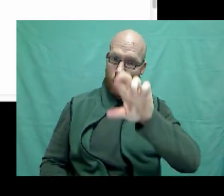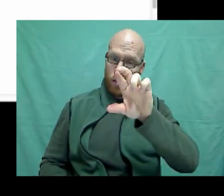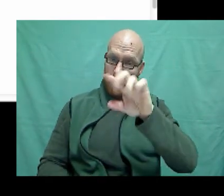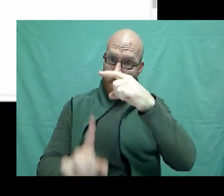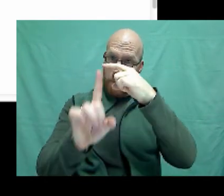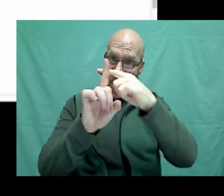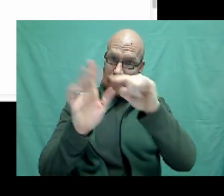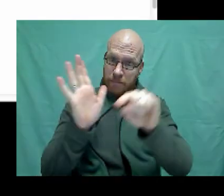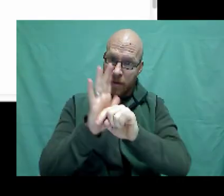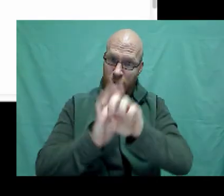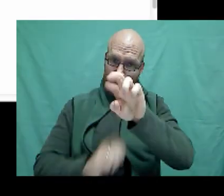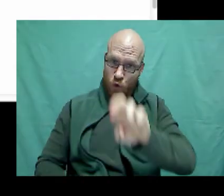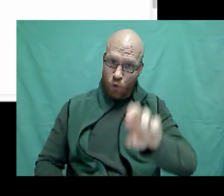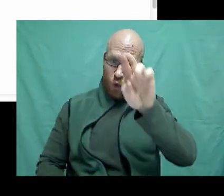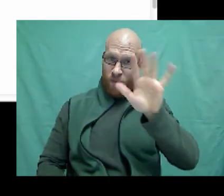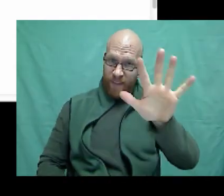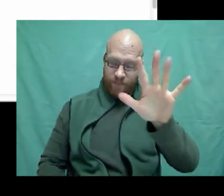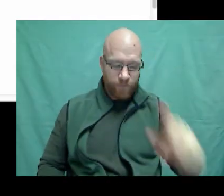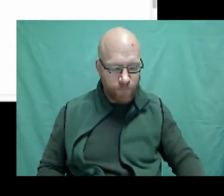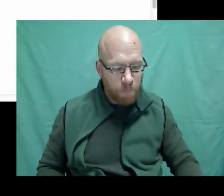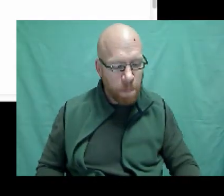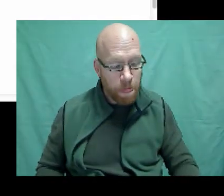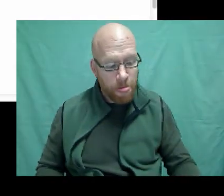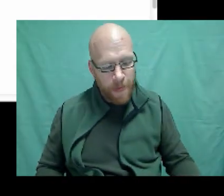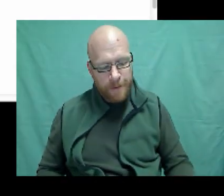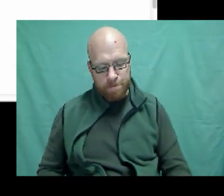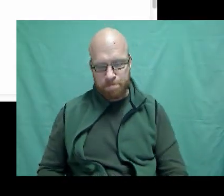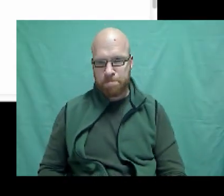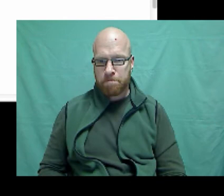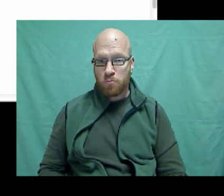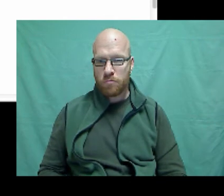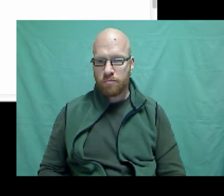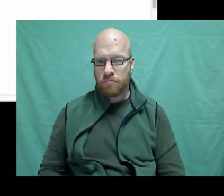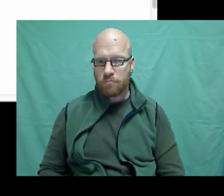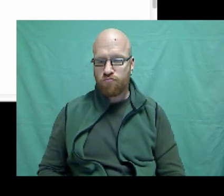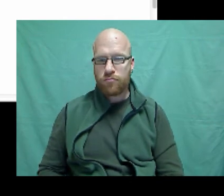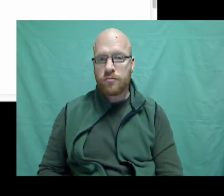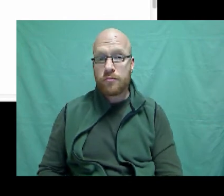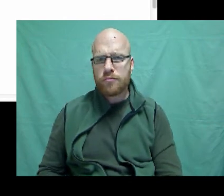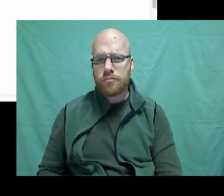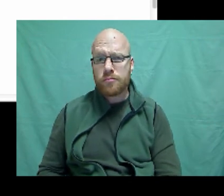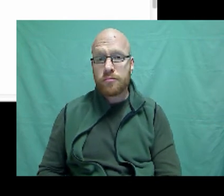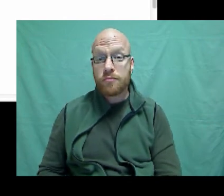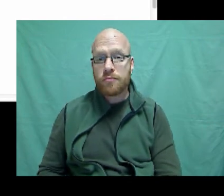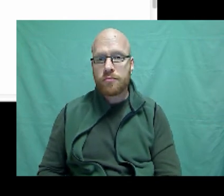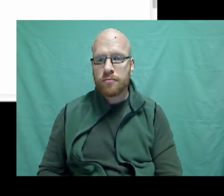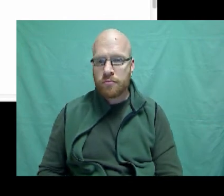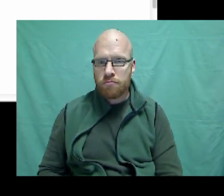With this square root of 5, all right? The positive and negative aspect of that.